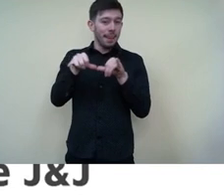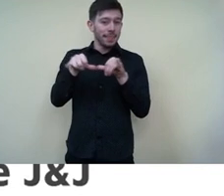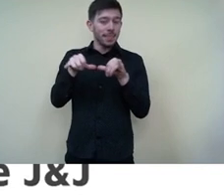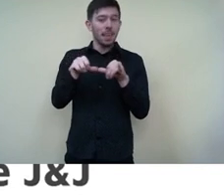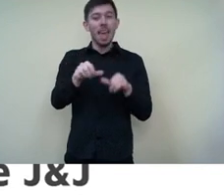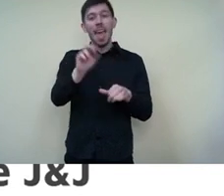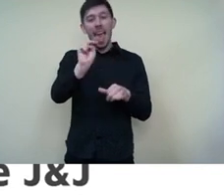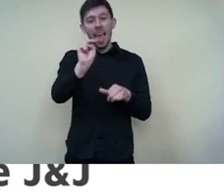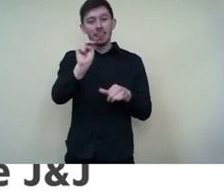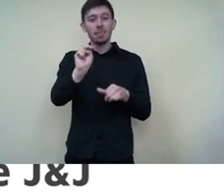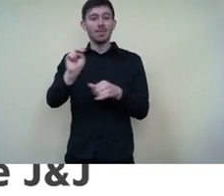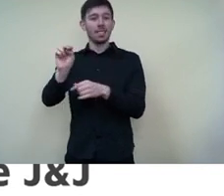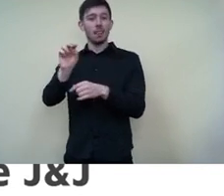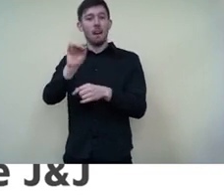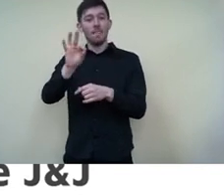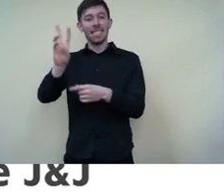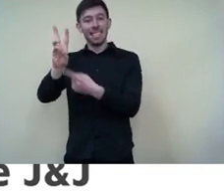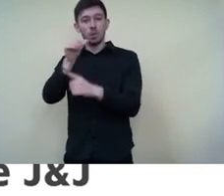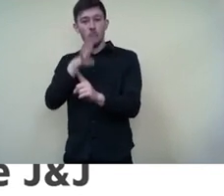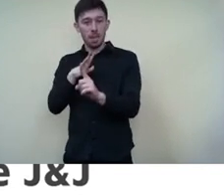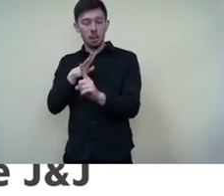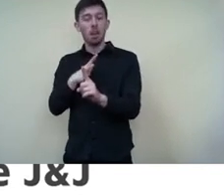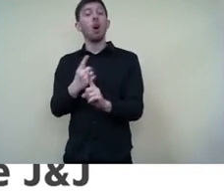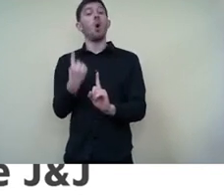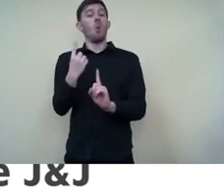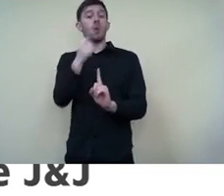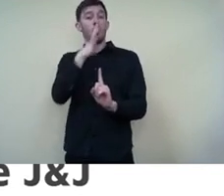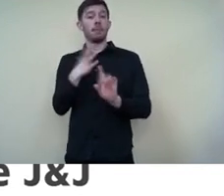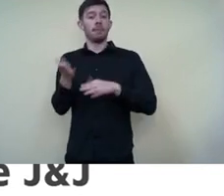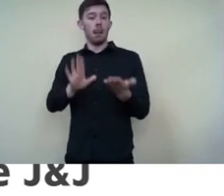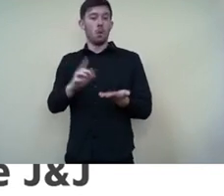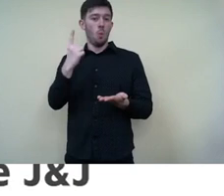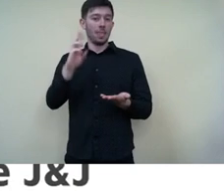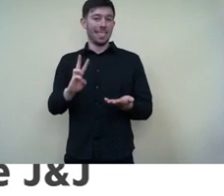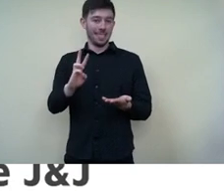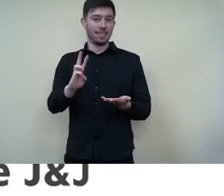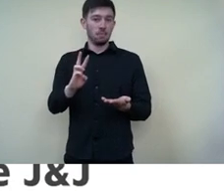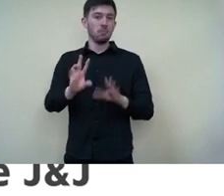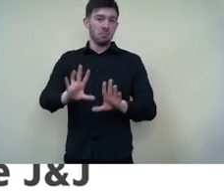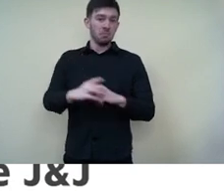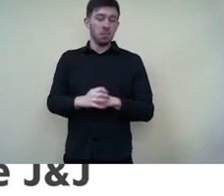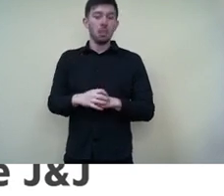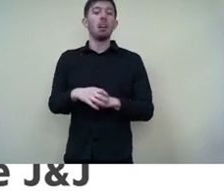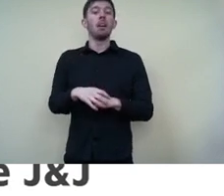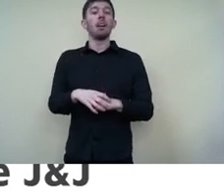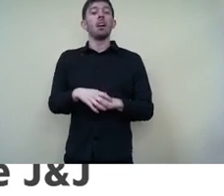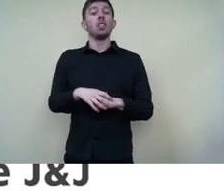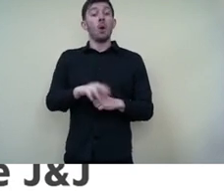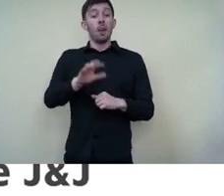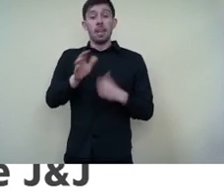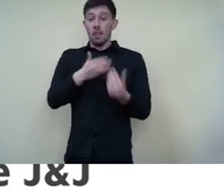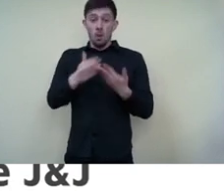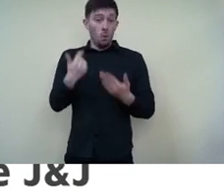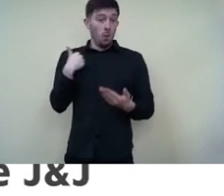6, right? N of 6 women had CVST, 1 of them died. That's 1 out of 6, or 16%. And so even though we would